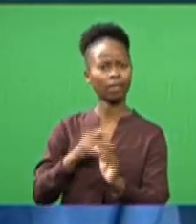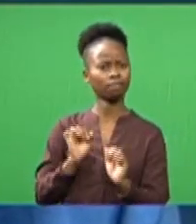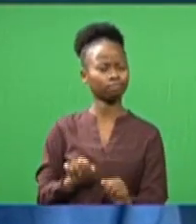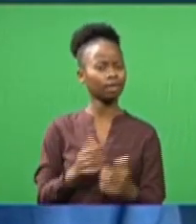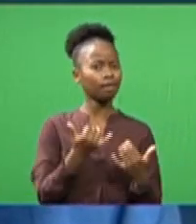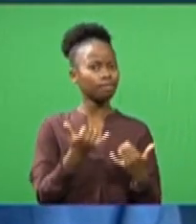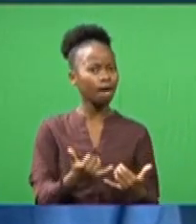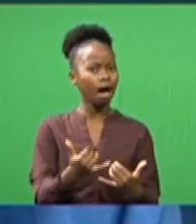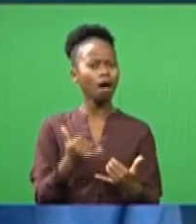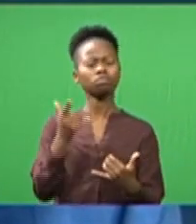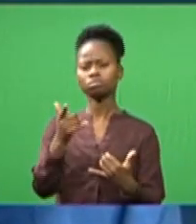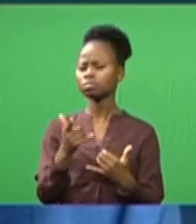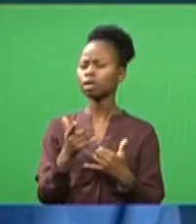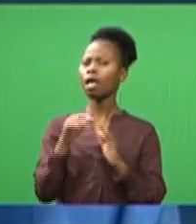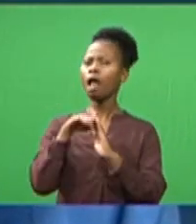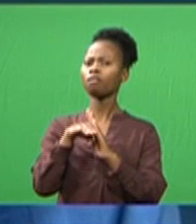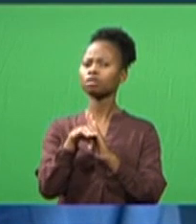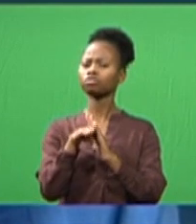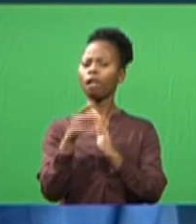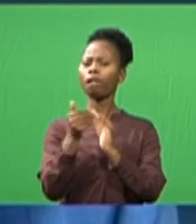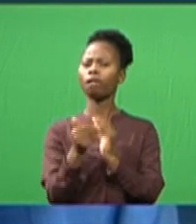gap over the forecast period.